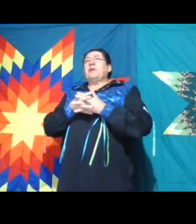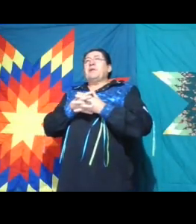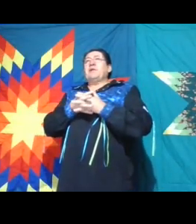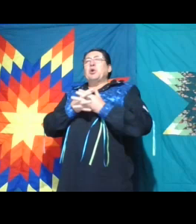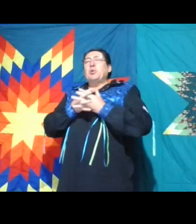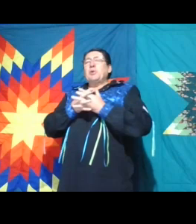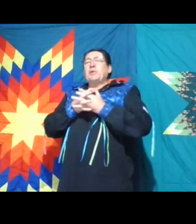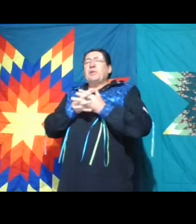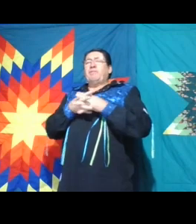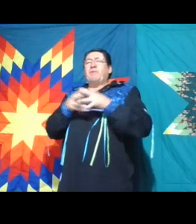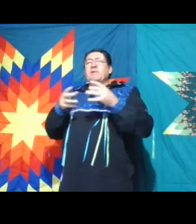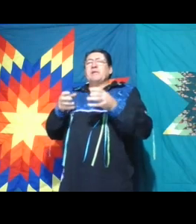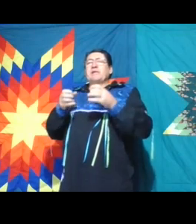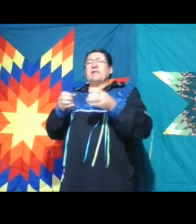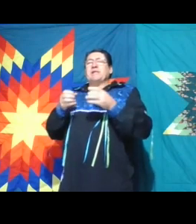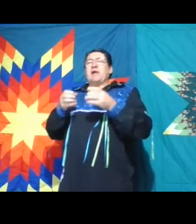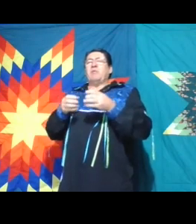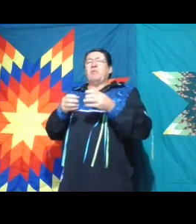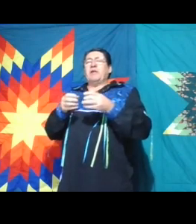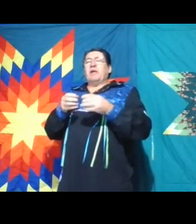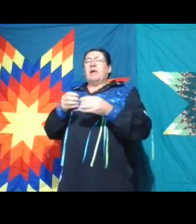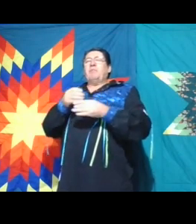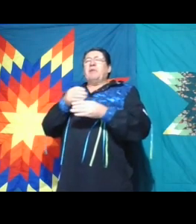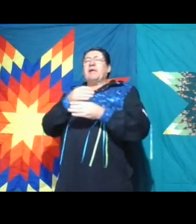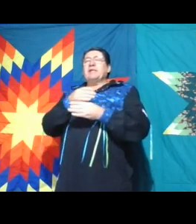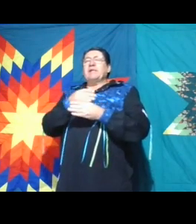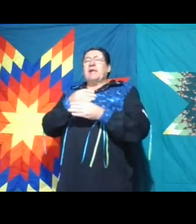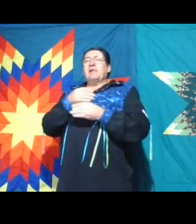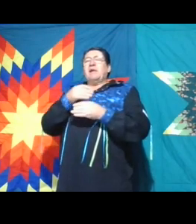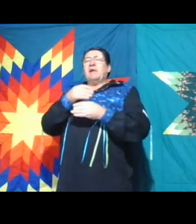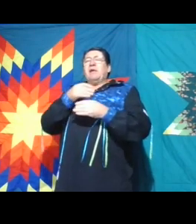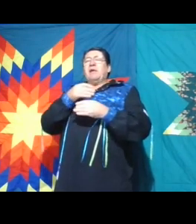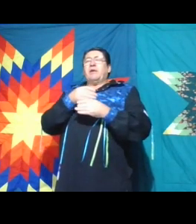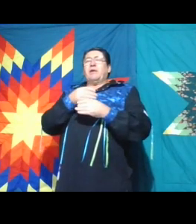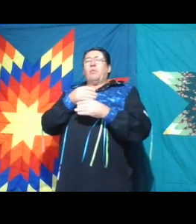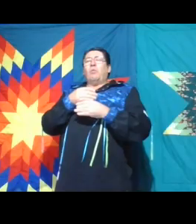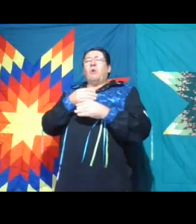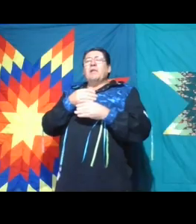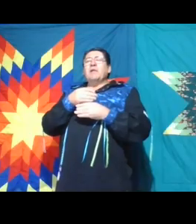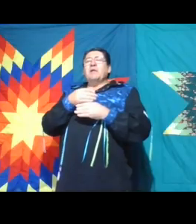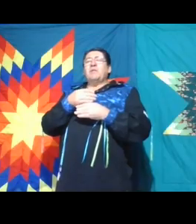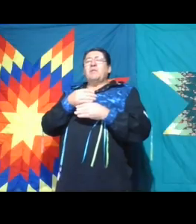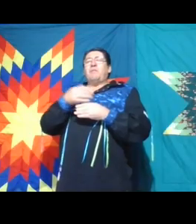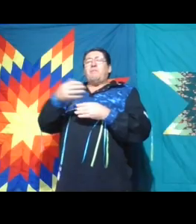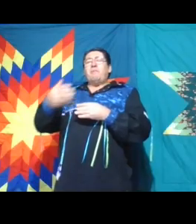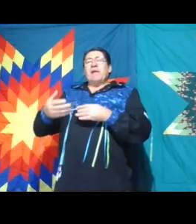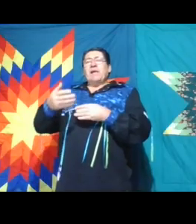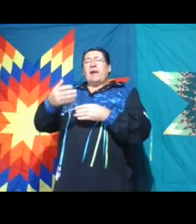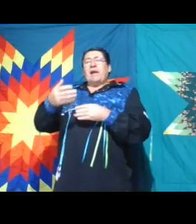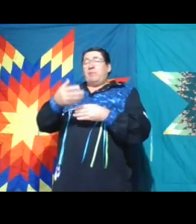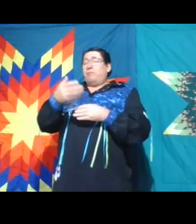would be two of the first things I start with, because then you're